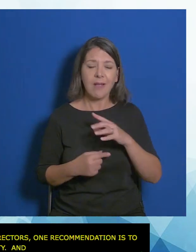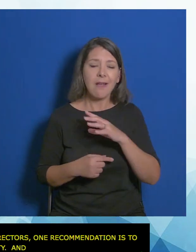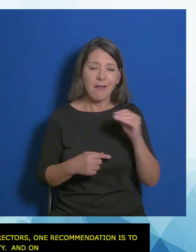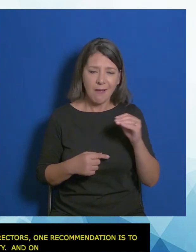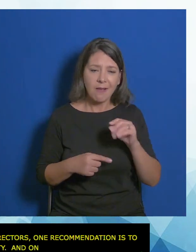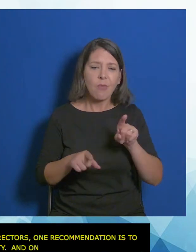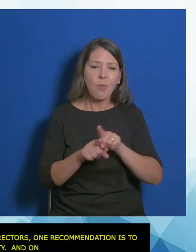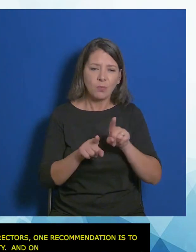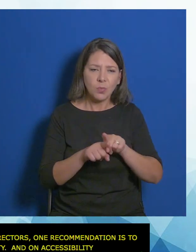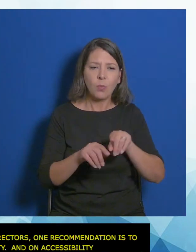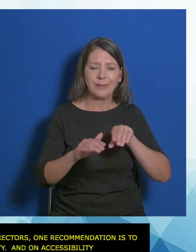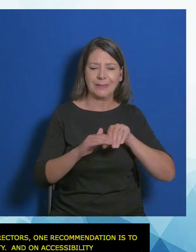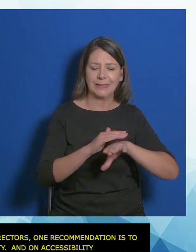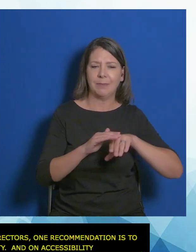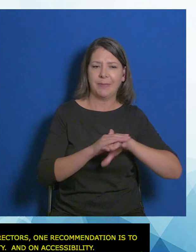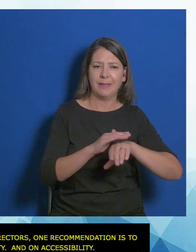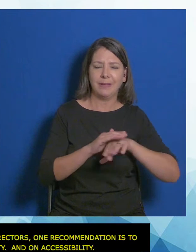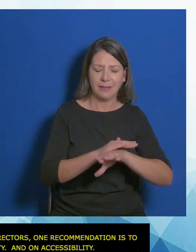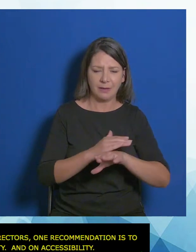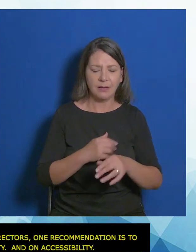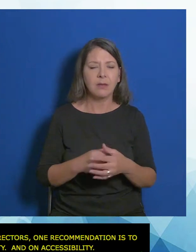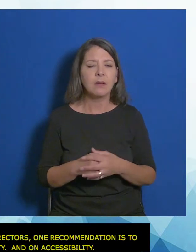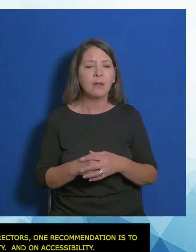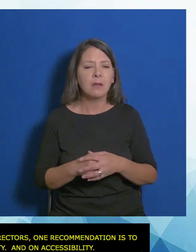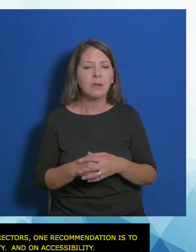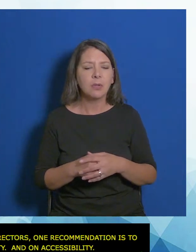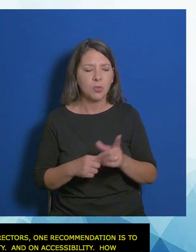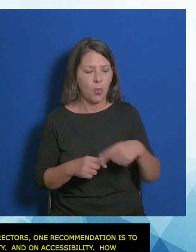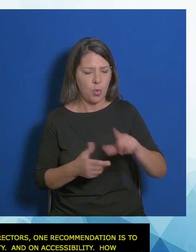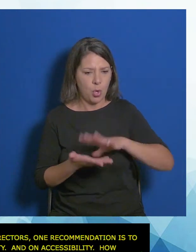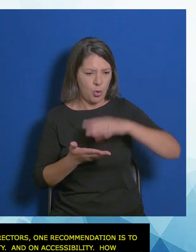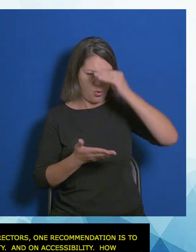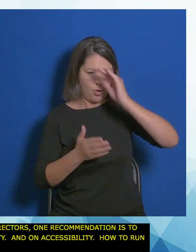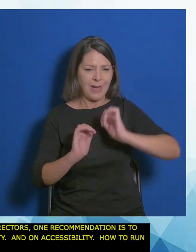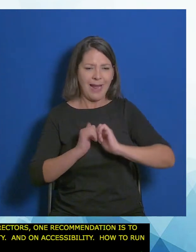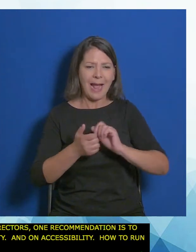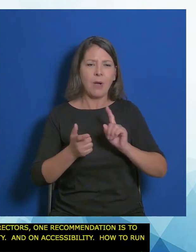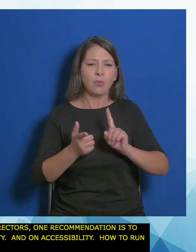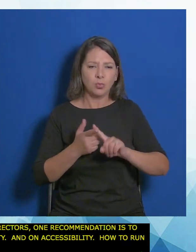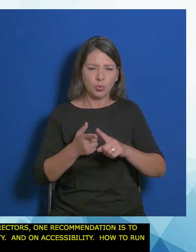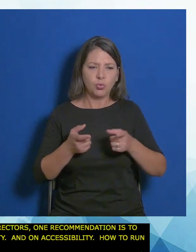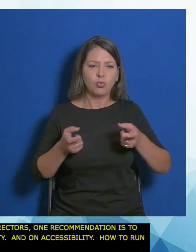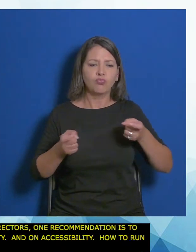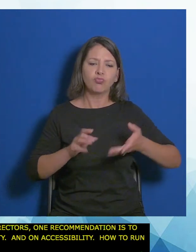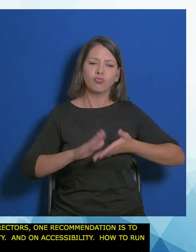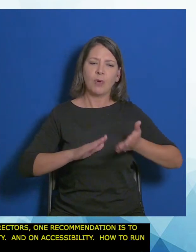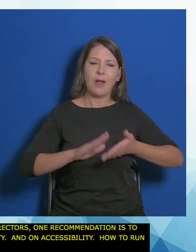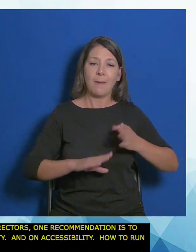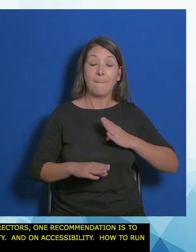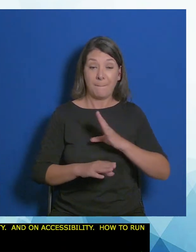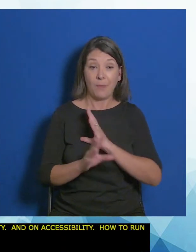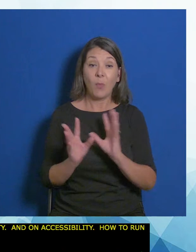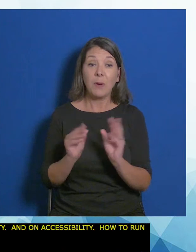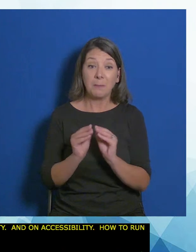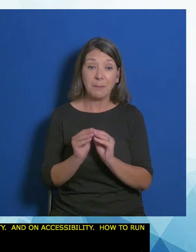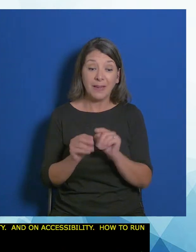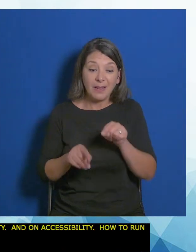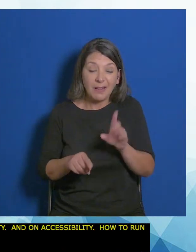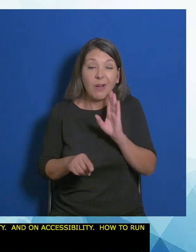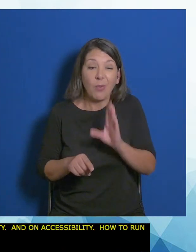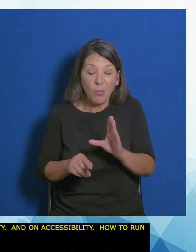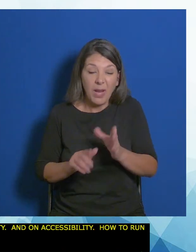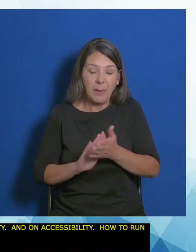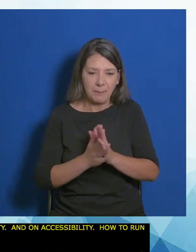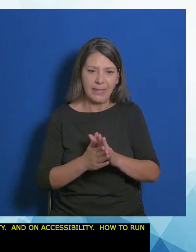accessibility, how to run a board meeting that is more accessible